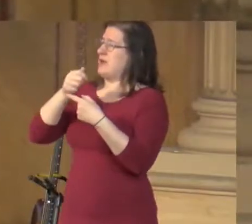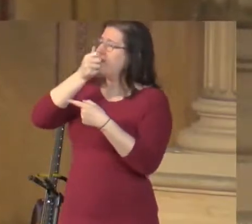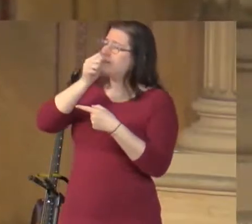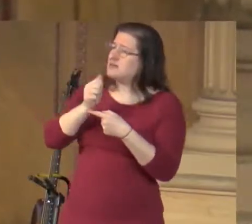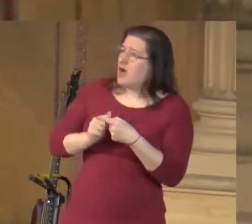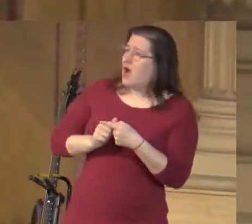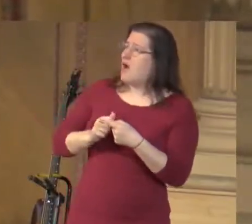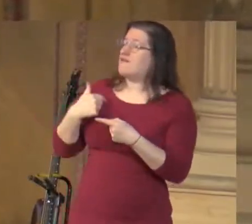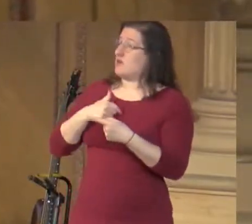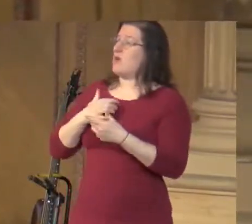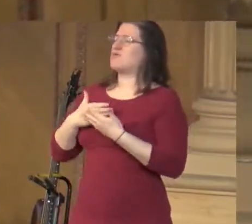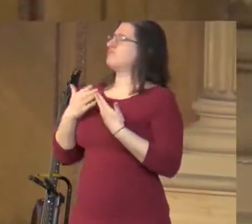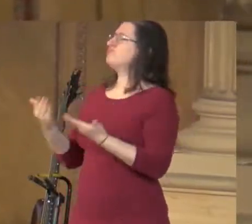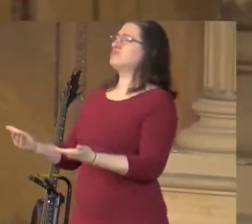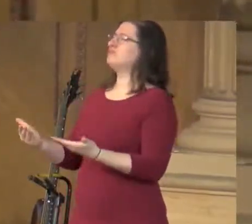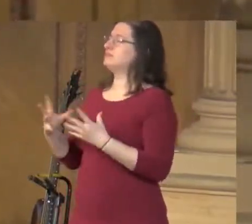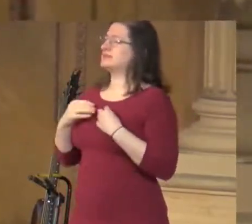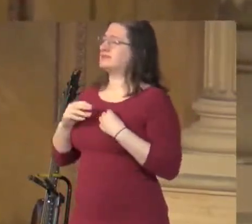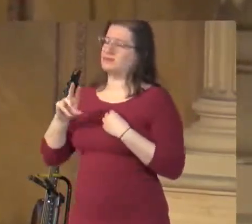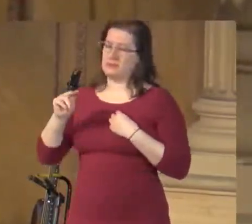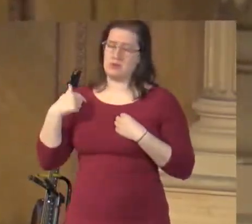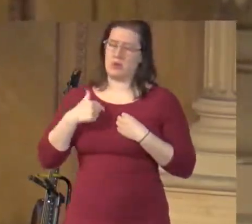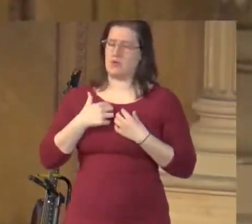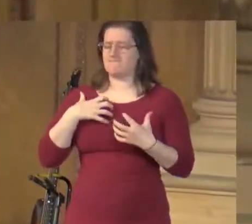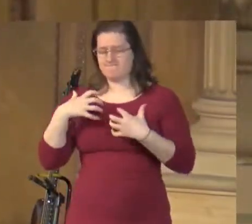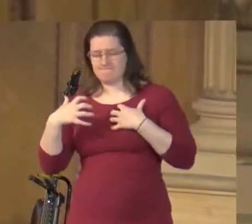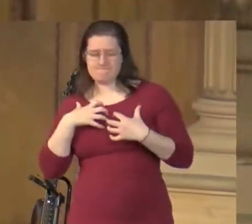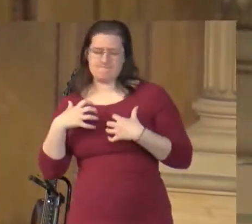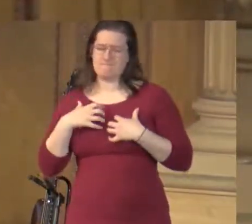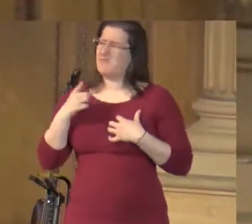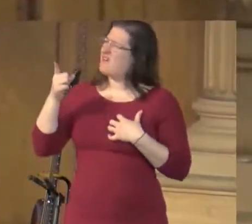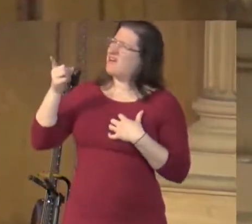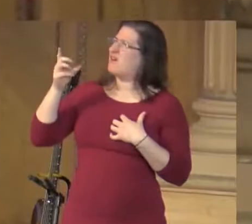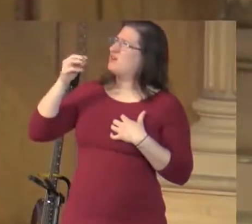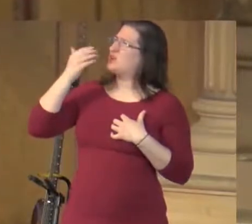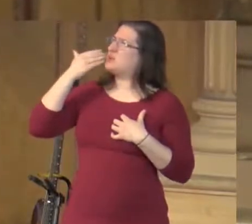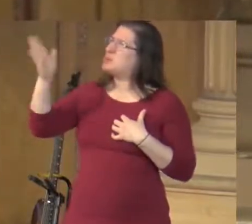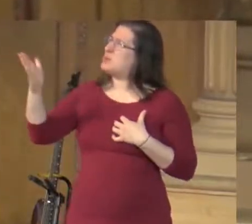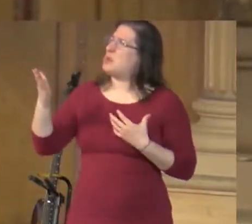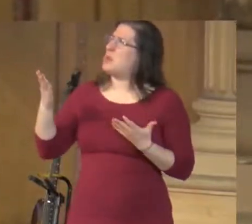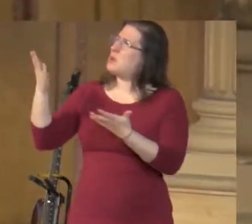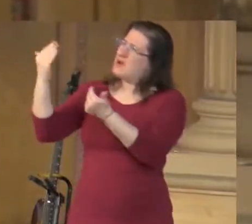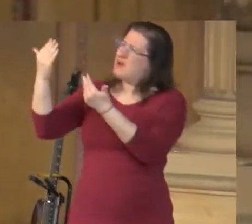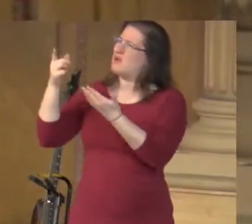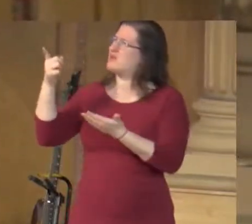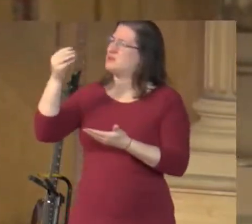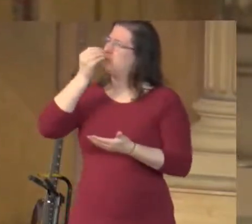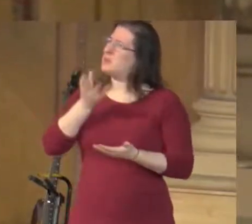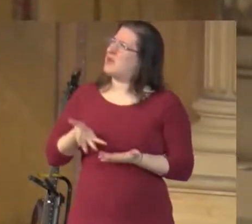we grumble and complain as though you don't know our needs or as though you don't care how we suffer